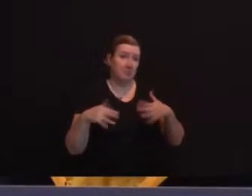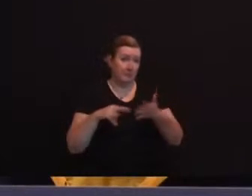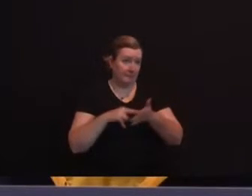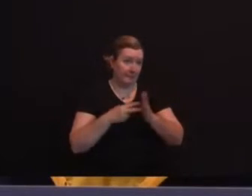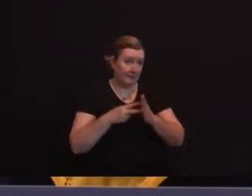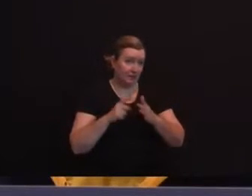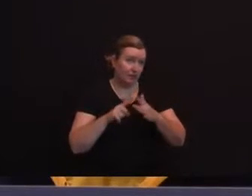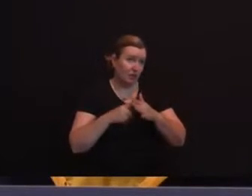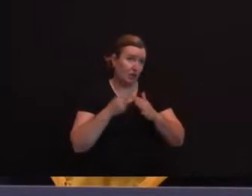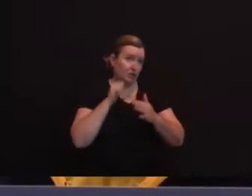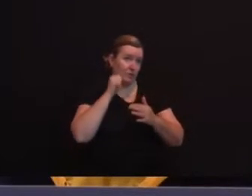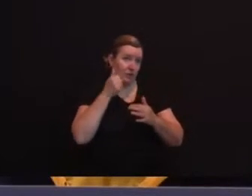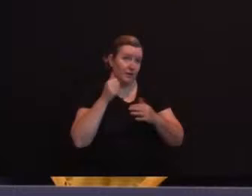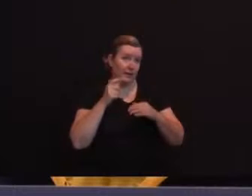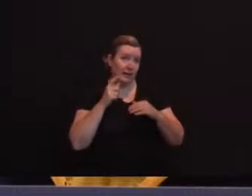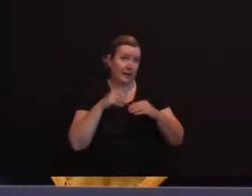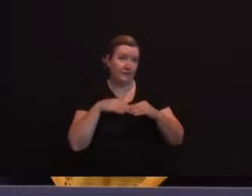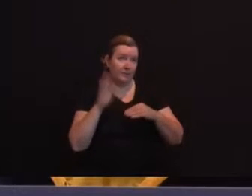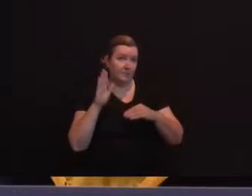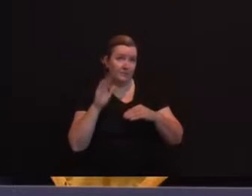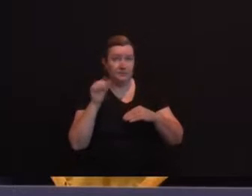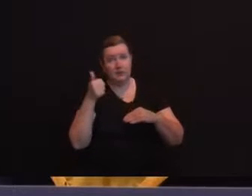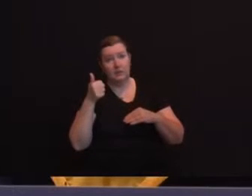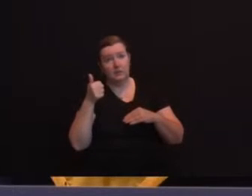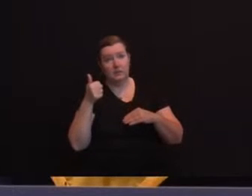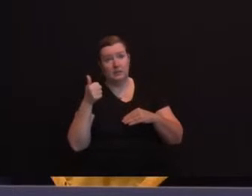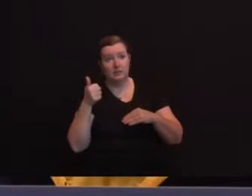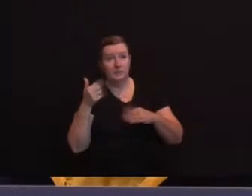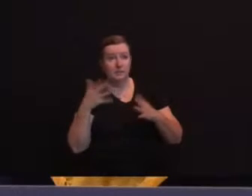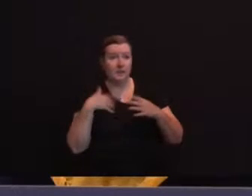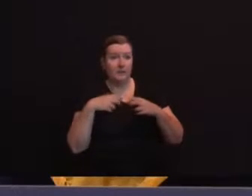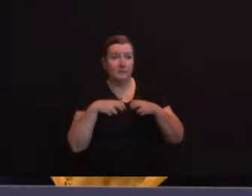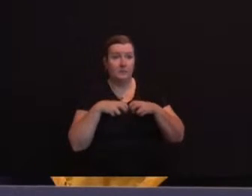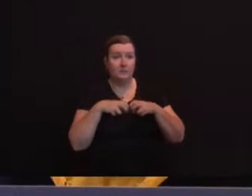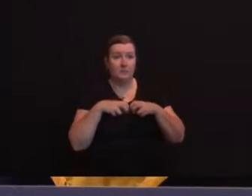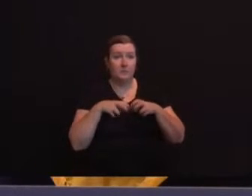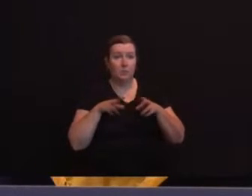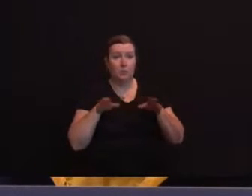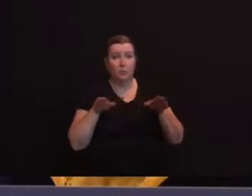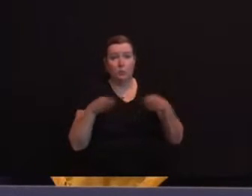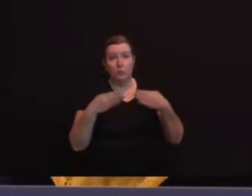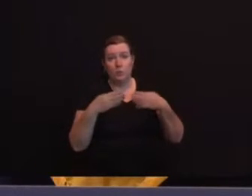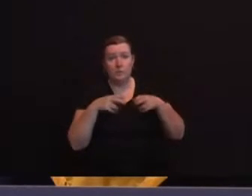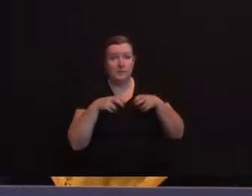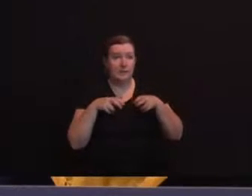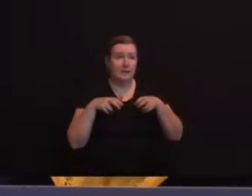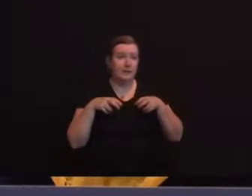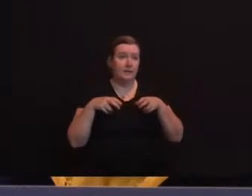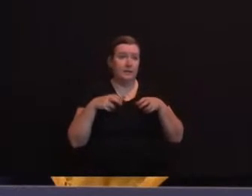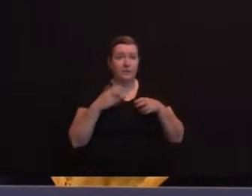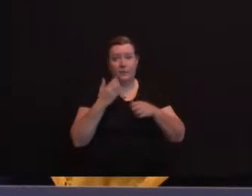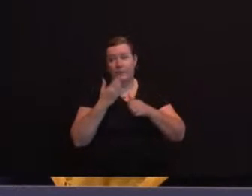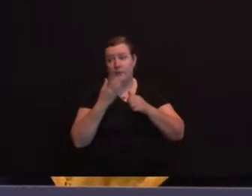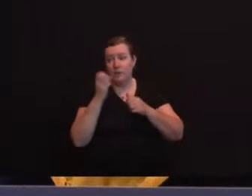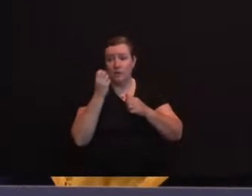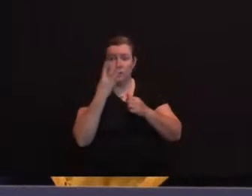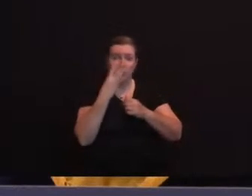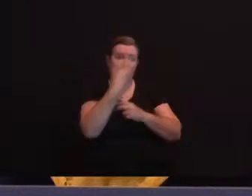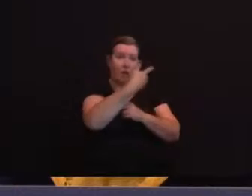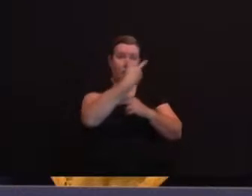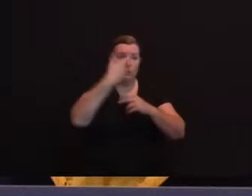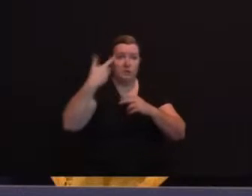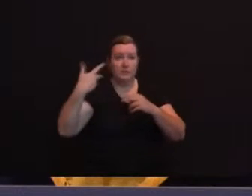room together with a couple of pool cameras, whether or not we ought to be revisiting this very